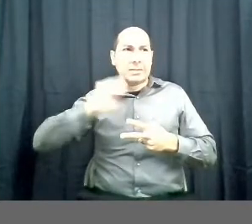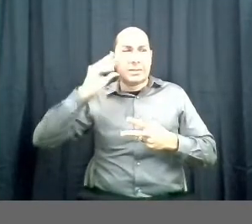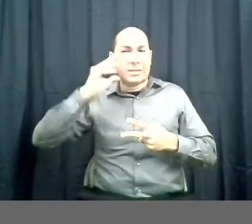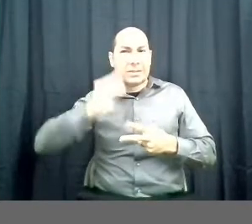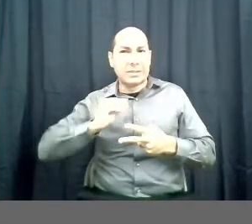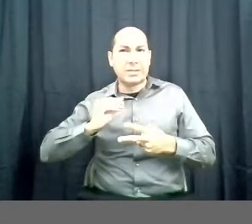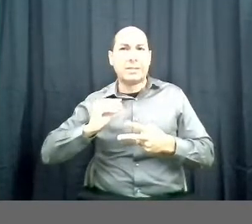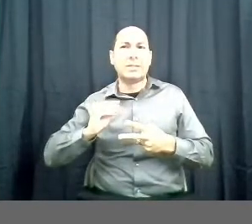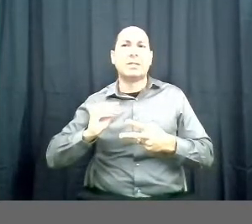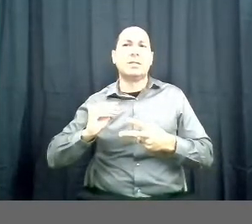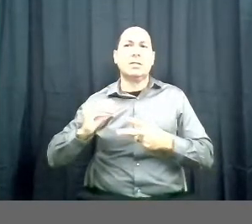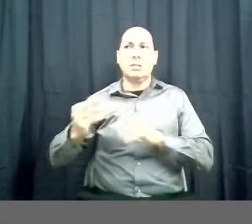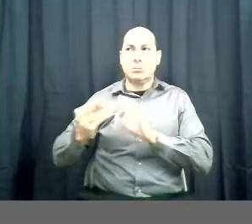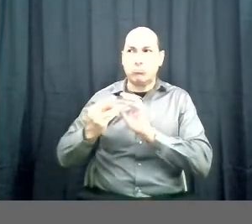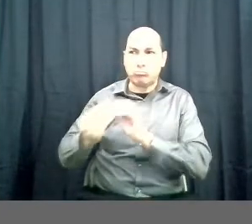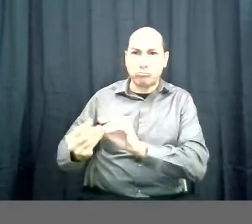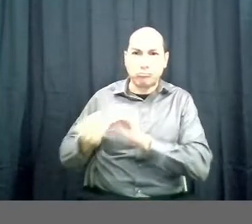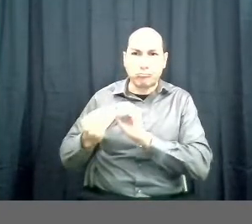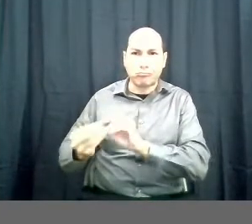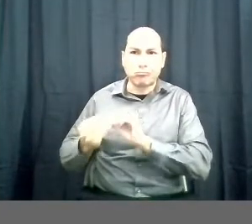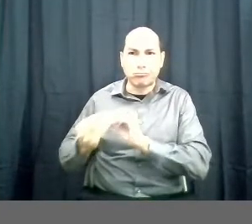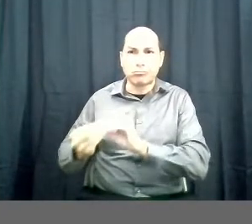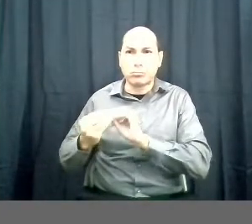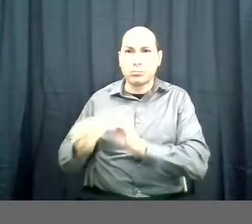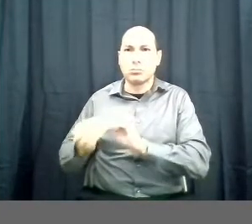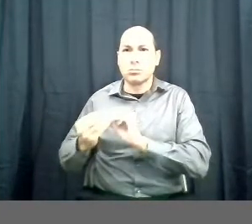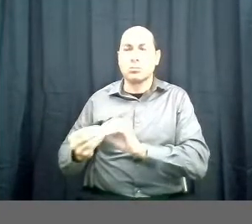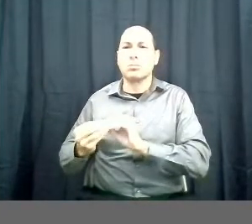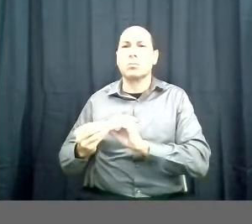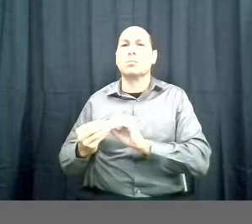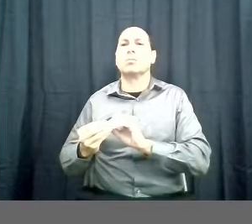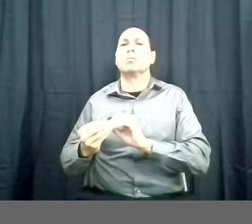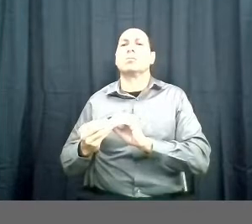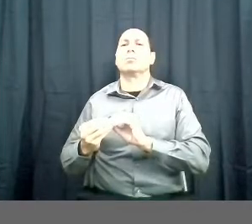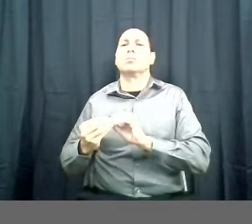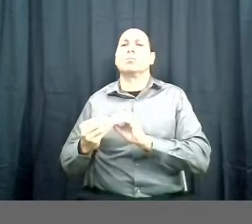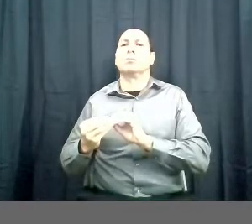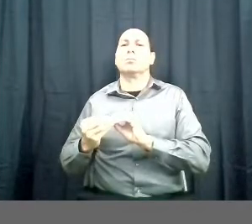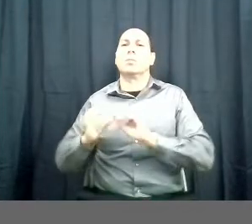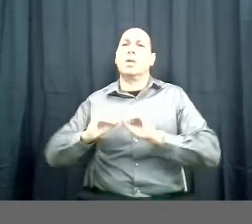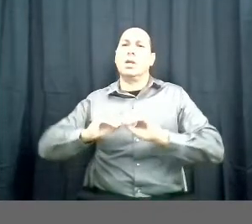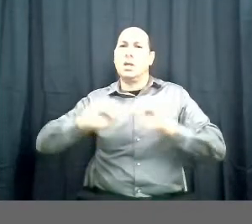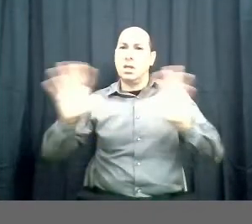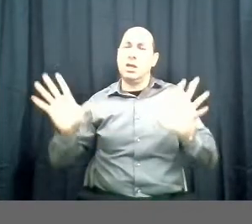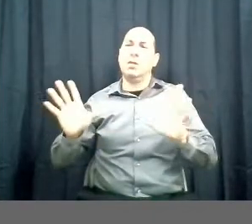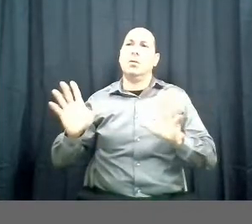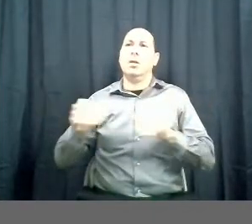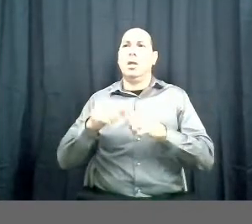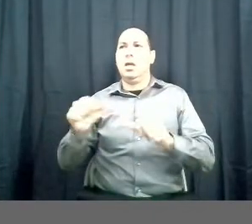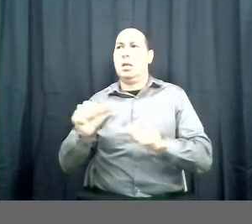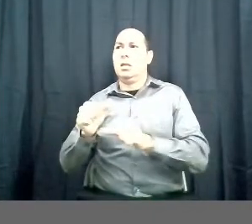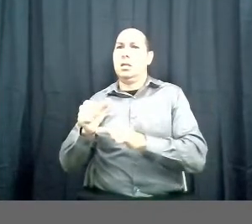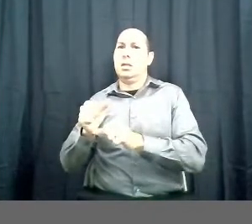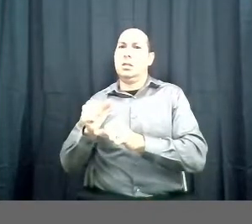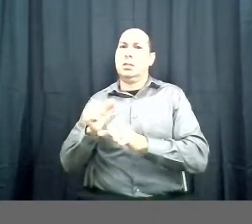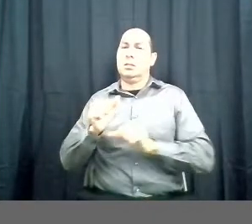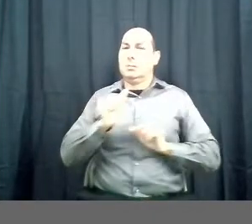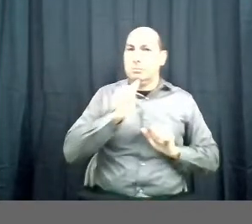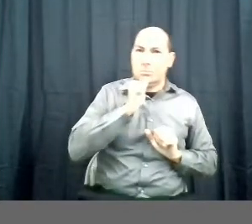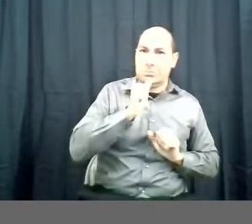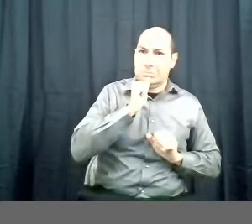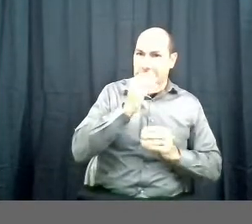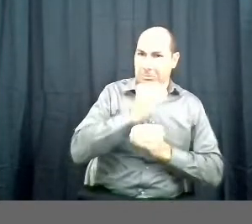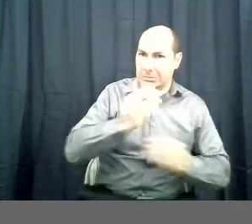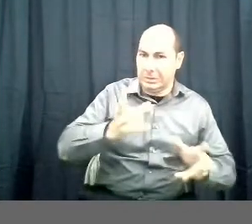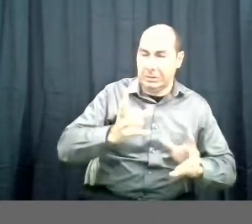in negotiations without, of course, revealing any mediation confidentiality issues